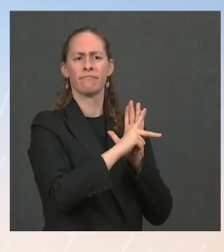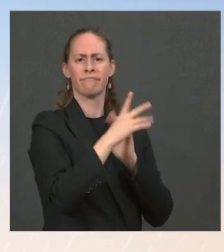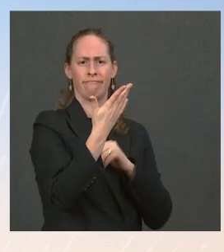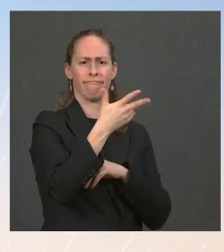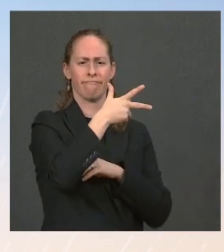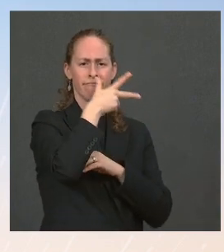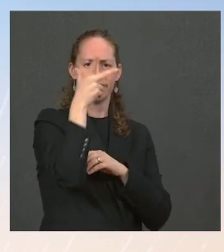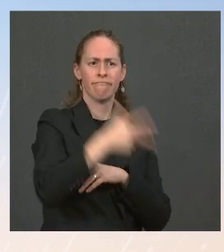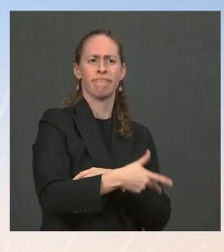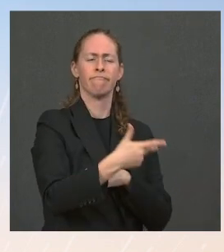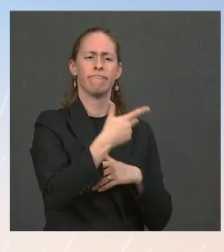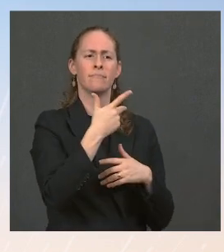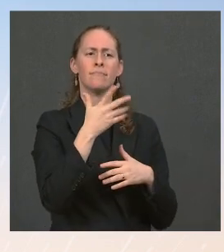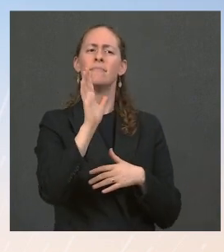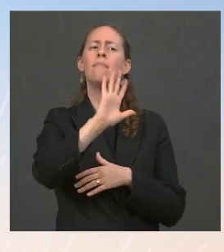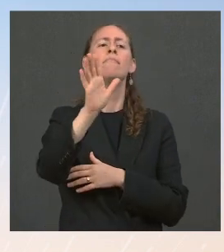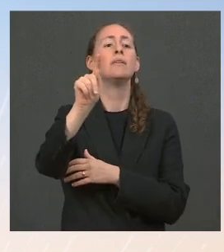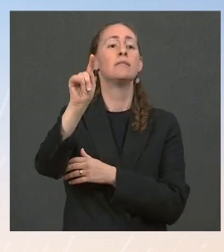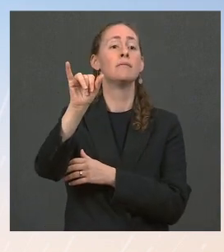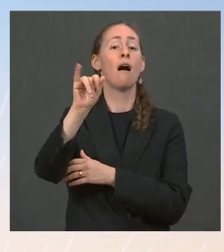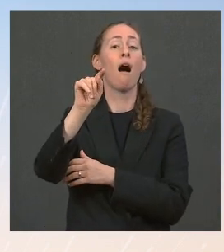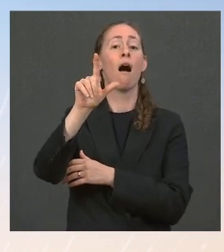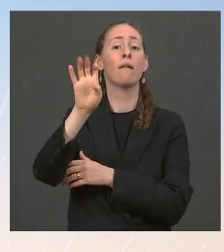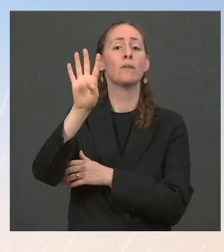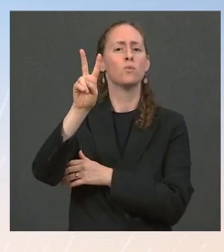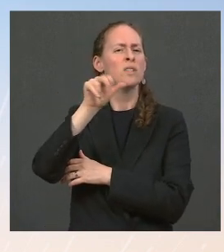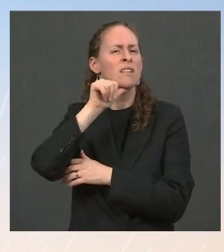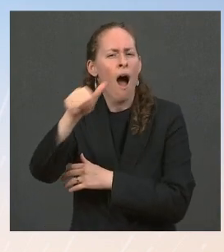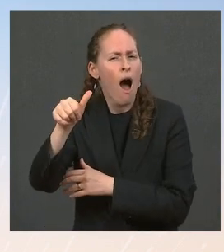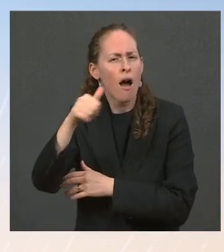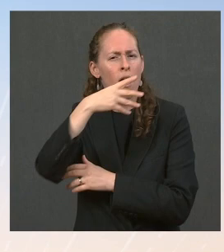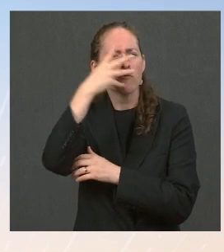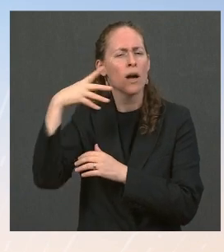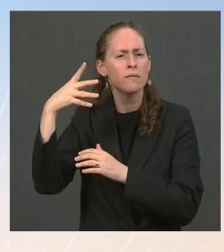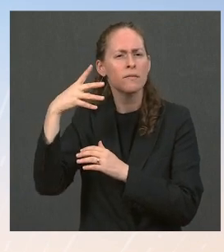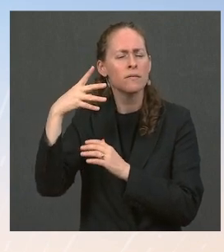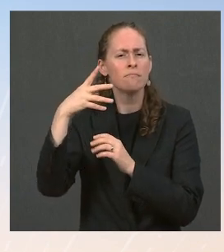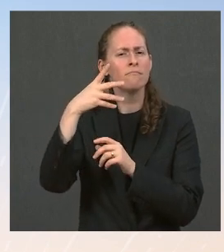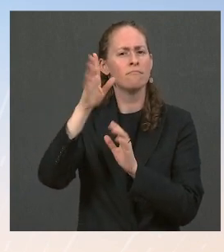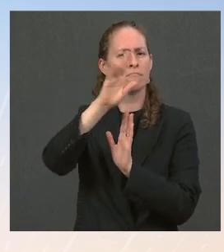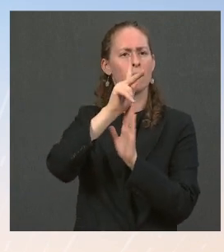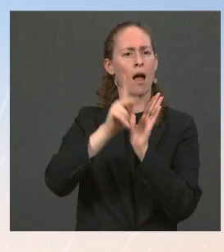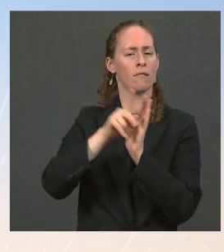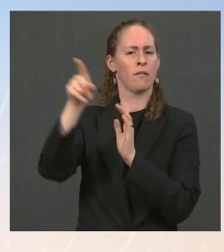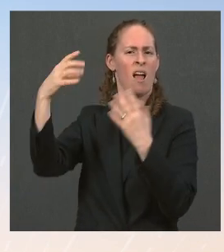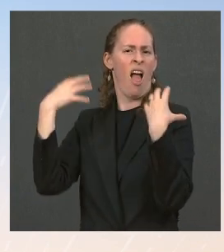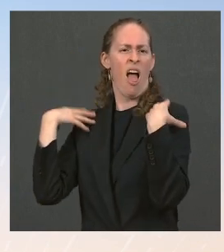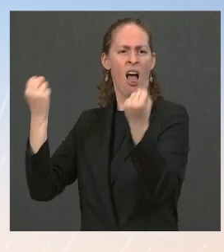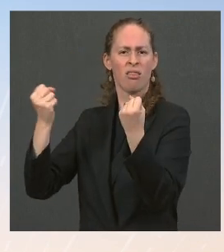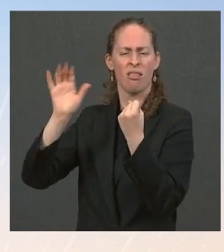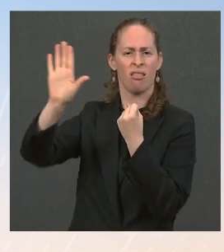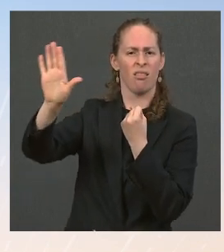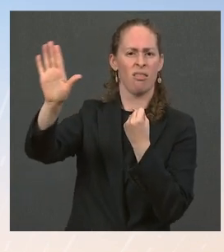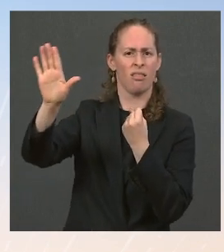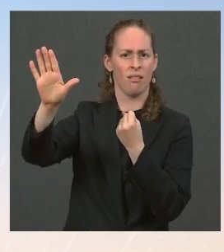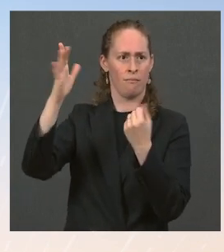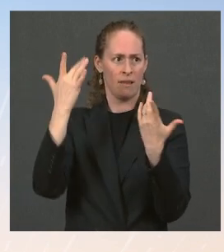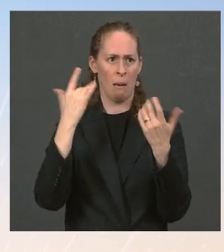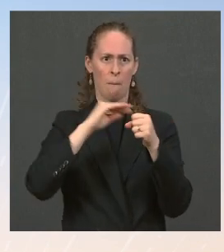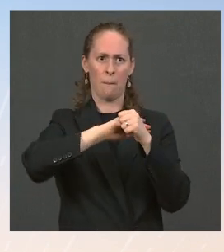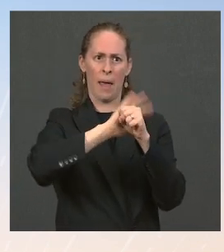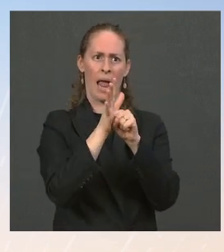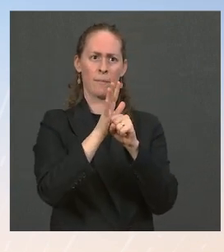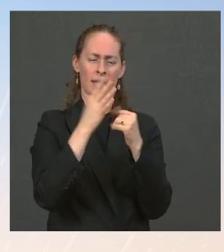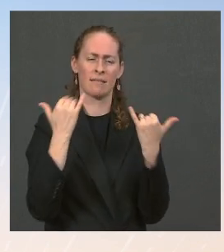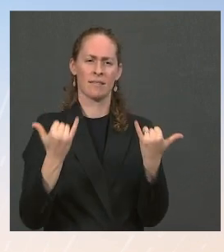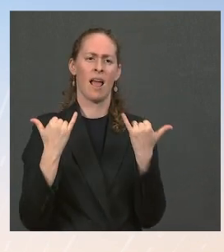not an immigration policy. It is a health authority because we're in the middle of a pandemic. The Trump administration approach